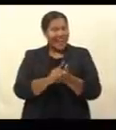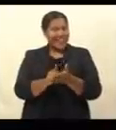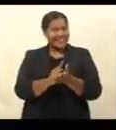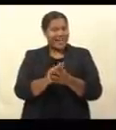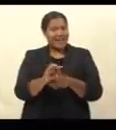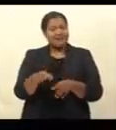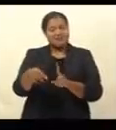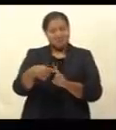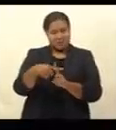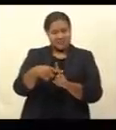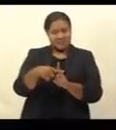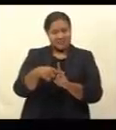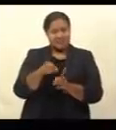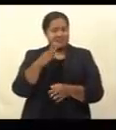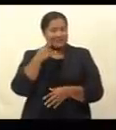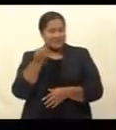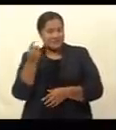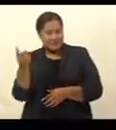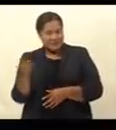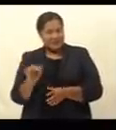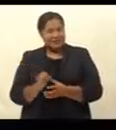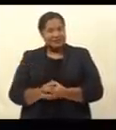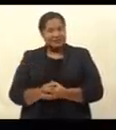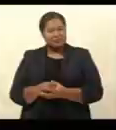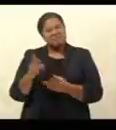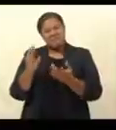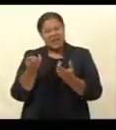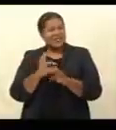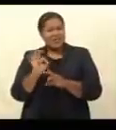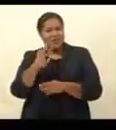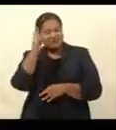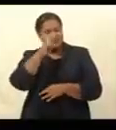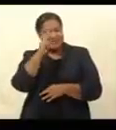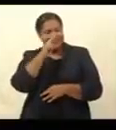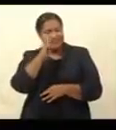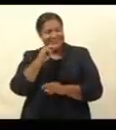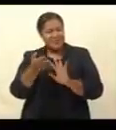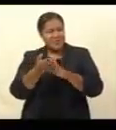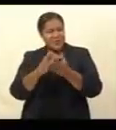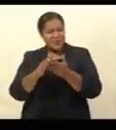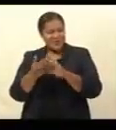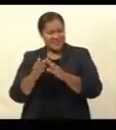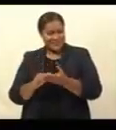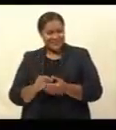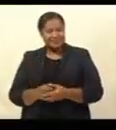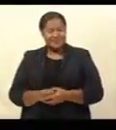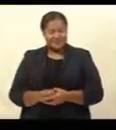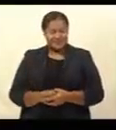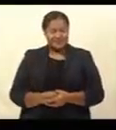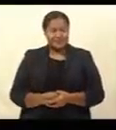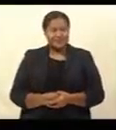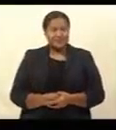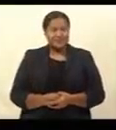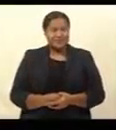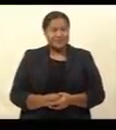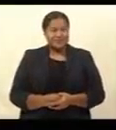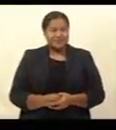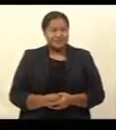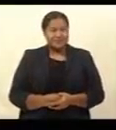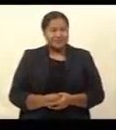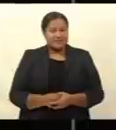while in quarantine, and there is no risk to the community where they were taken from.